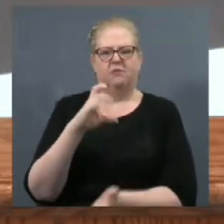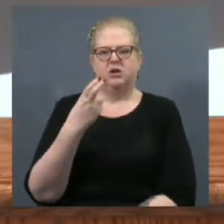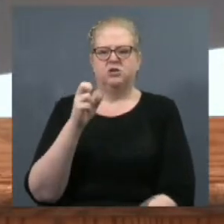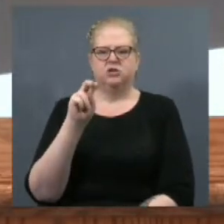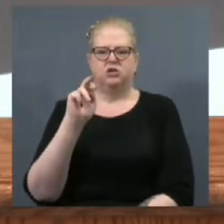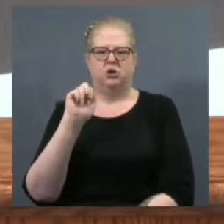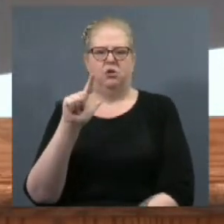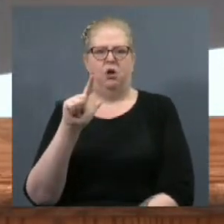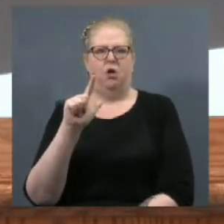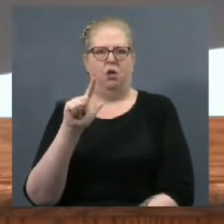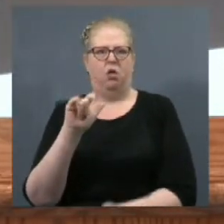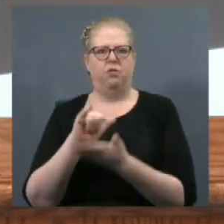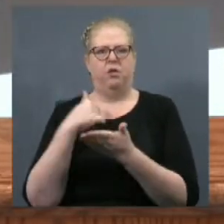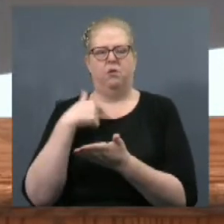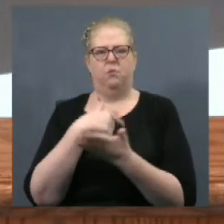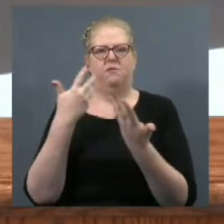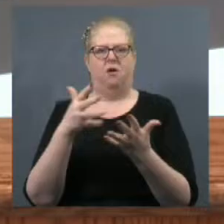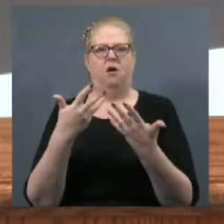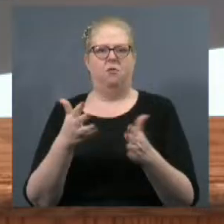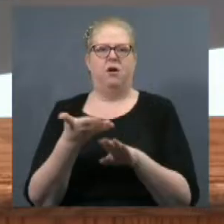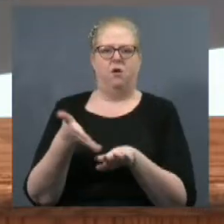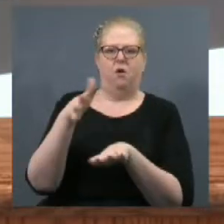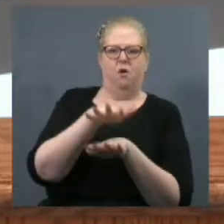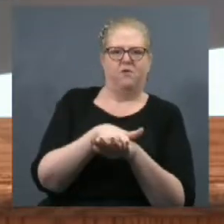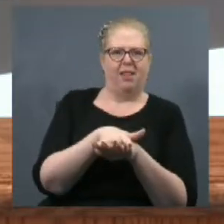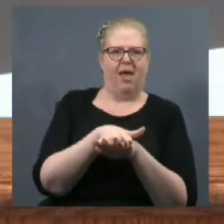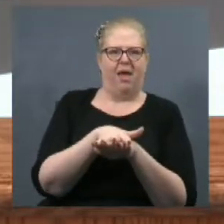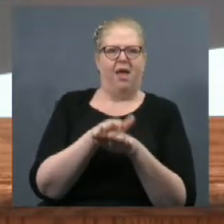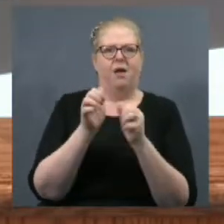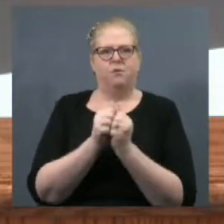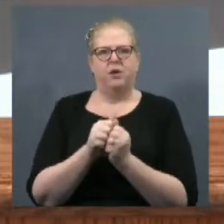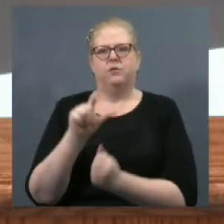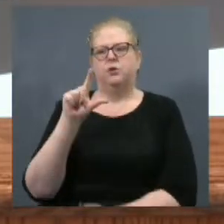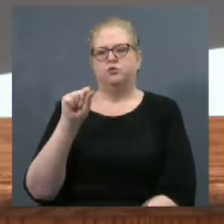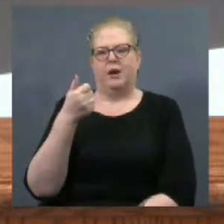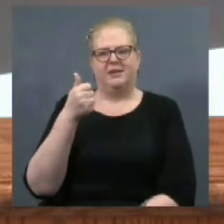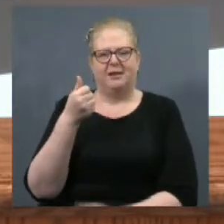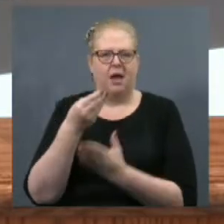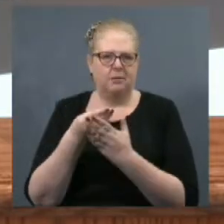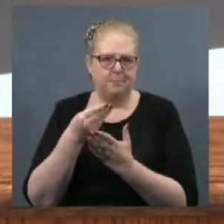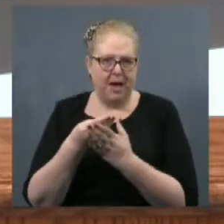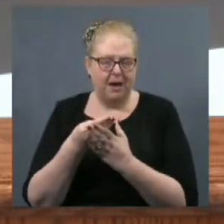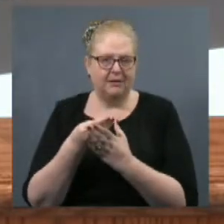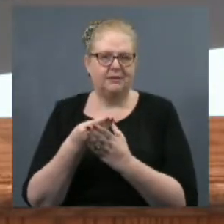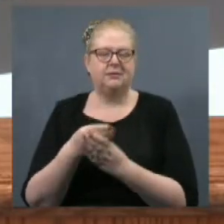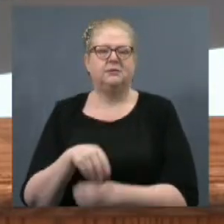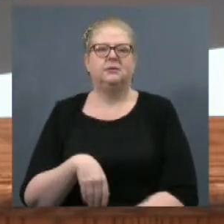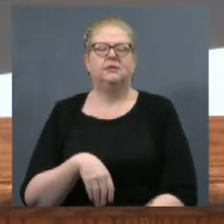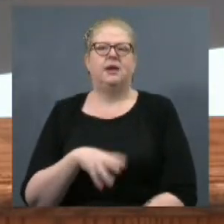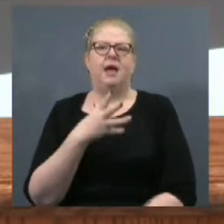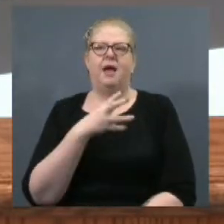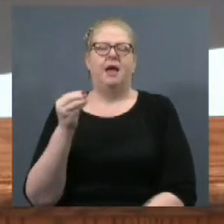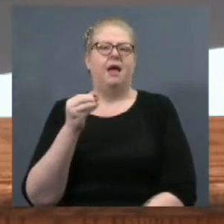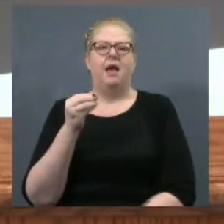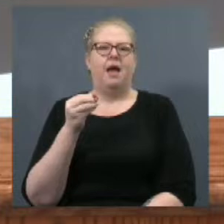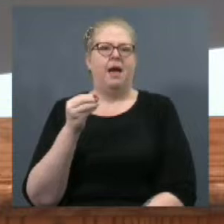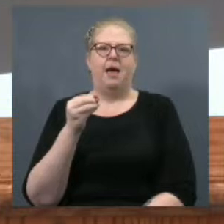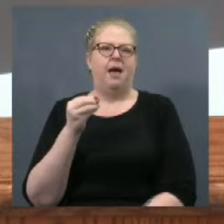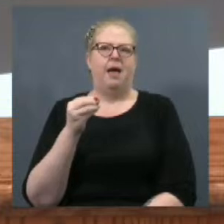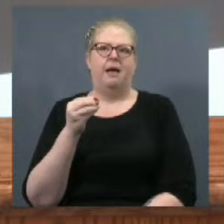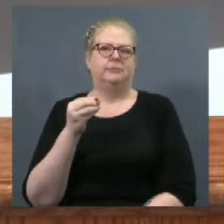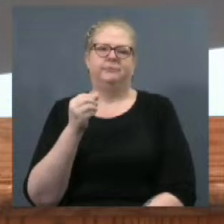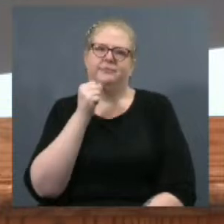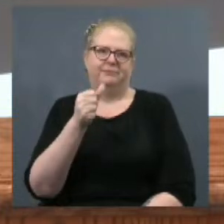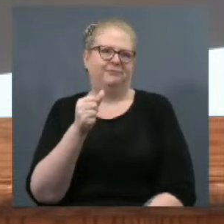overlaid with it. I mean, we've overlaid it with the 2010 monies. Yes. And they have not